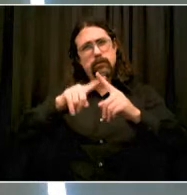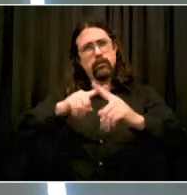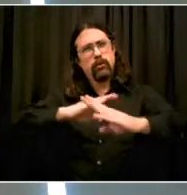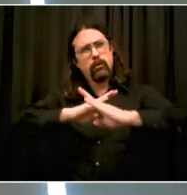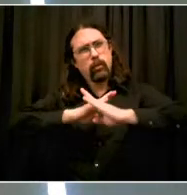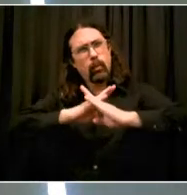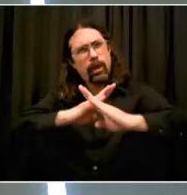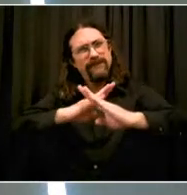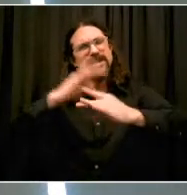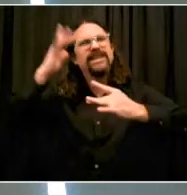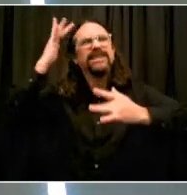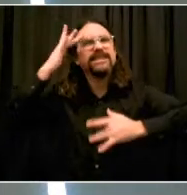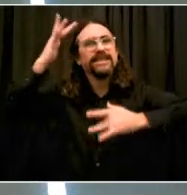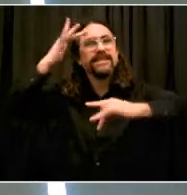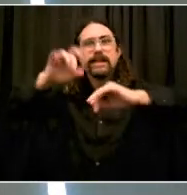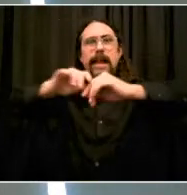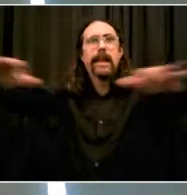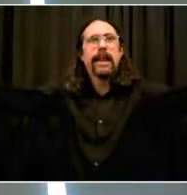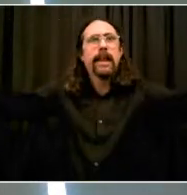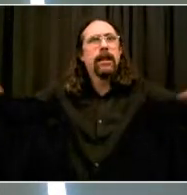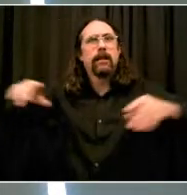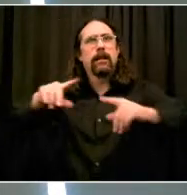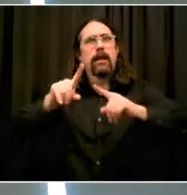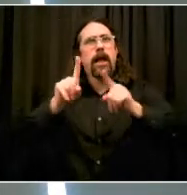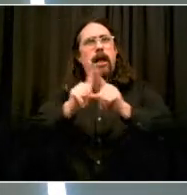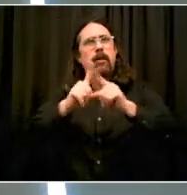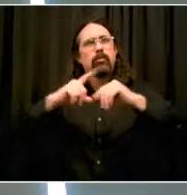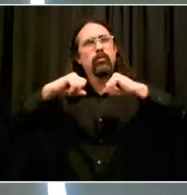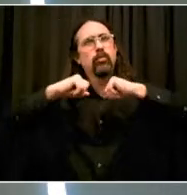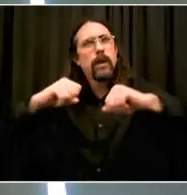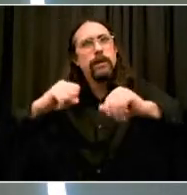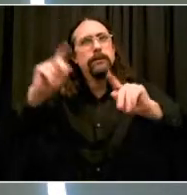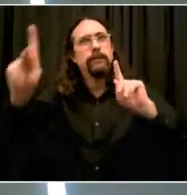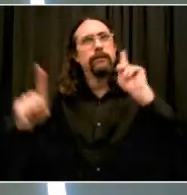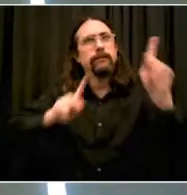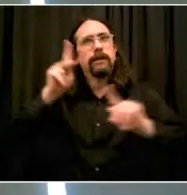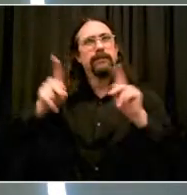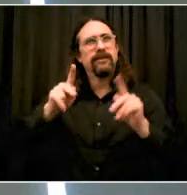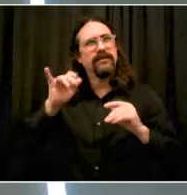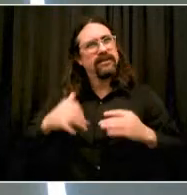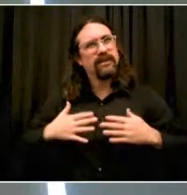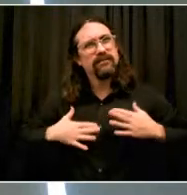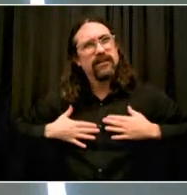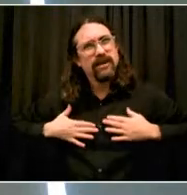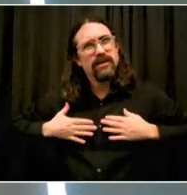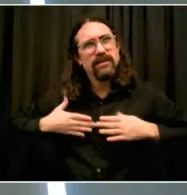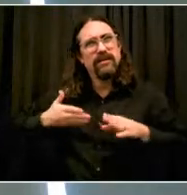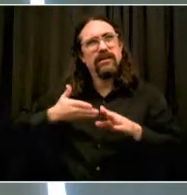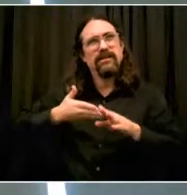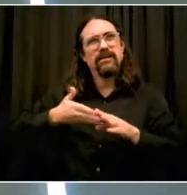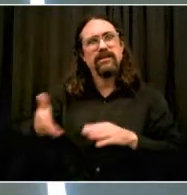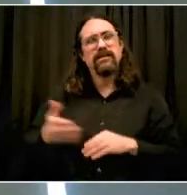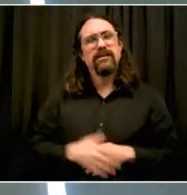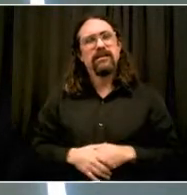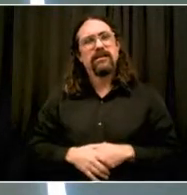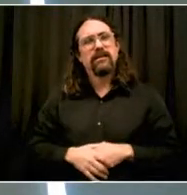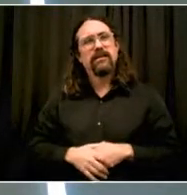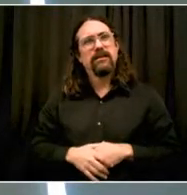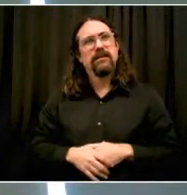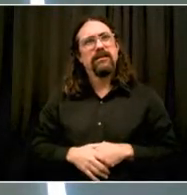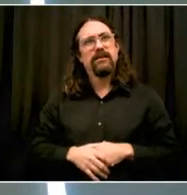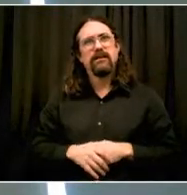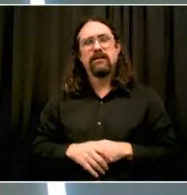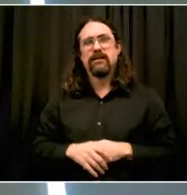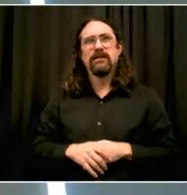we're also delivering the education that we can to the kids and establishing the trust that's needed from parents, from the